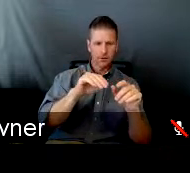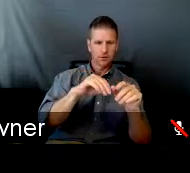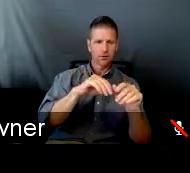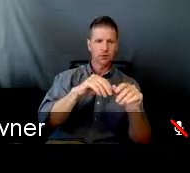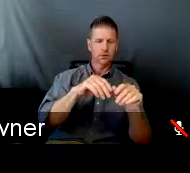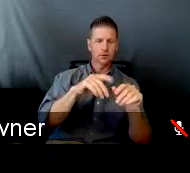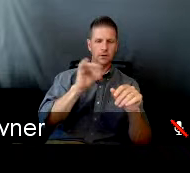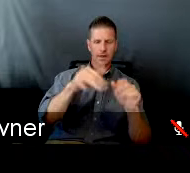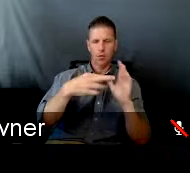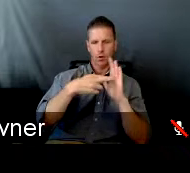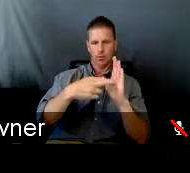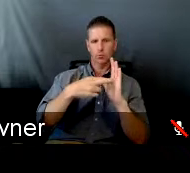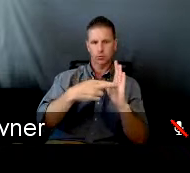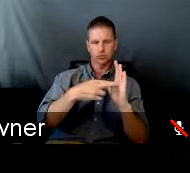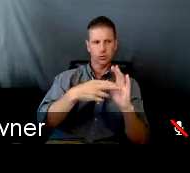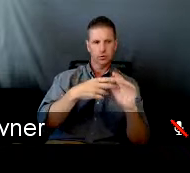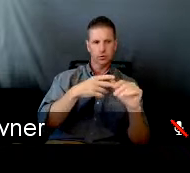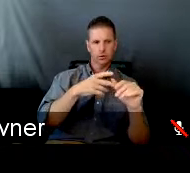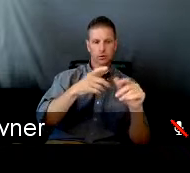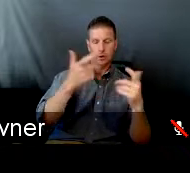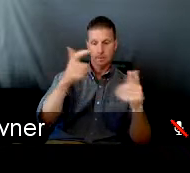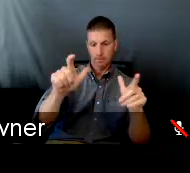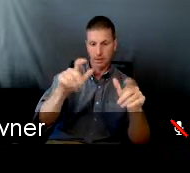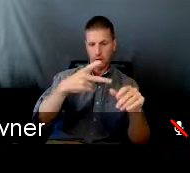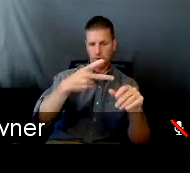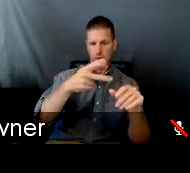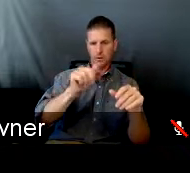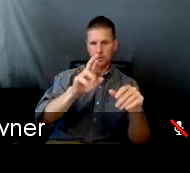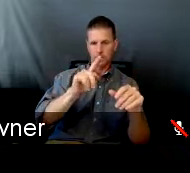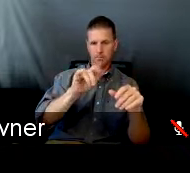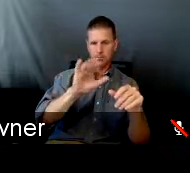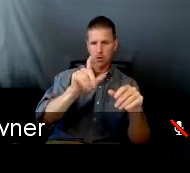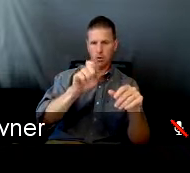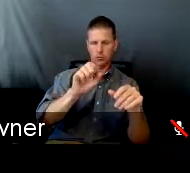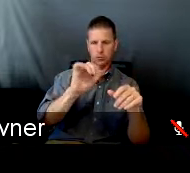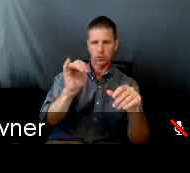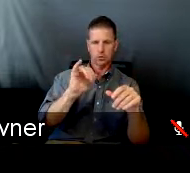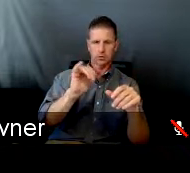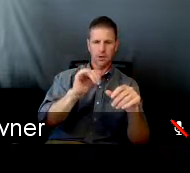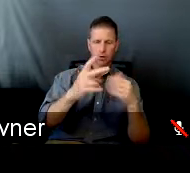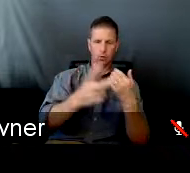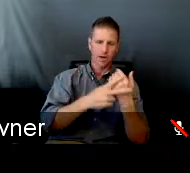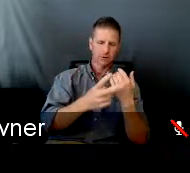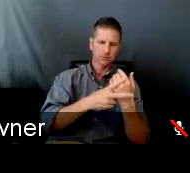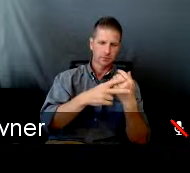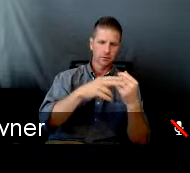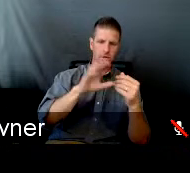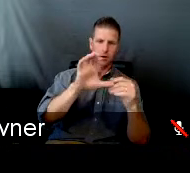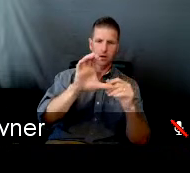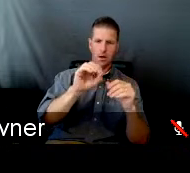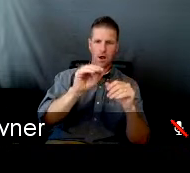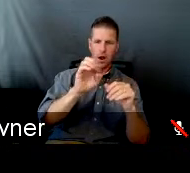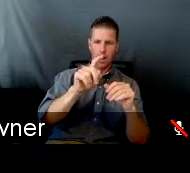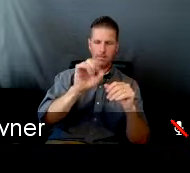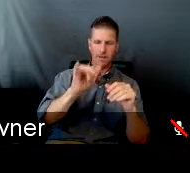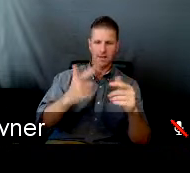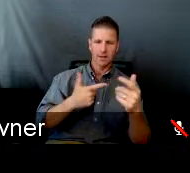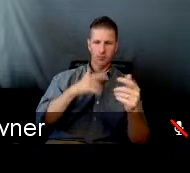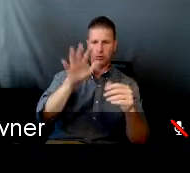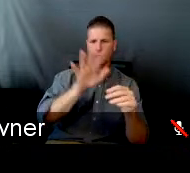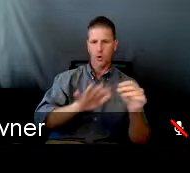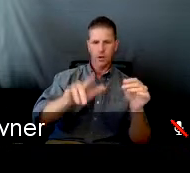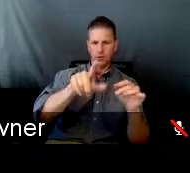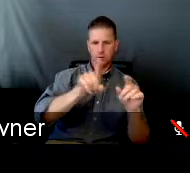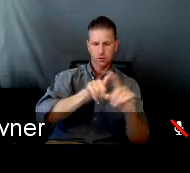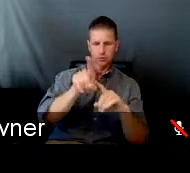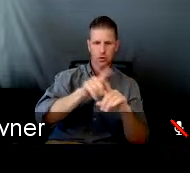which represents the large particles. So that's like the reservoir of comets that live around this star that